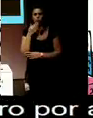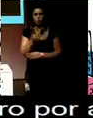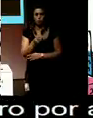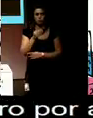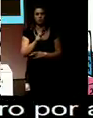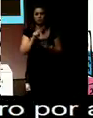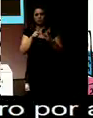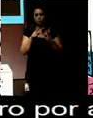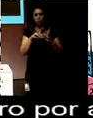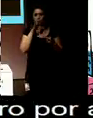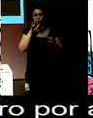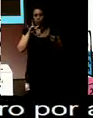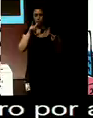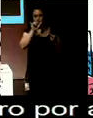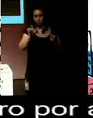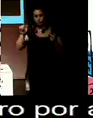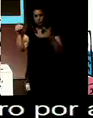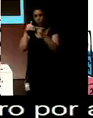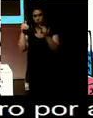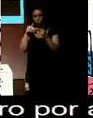share. Also,